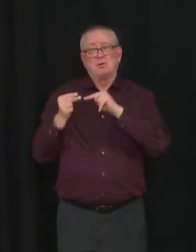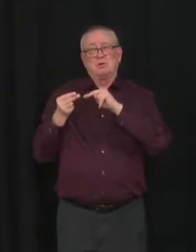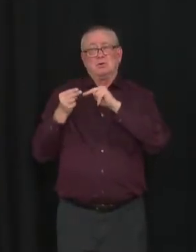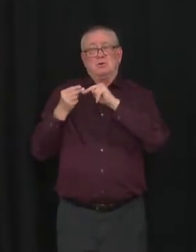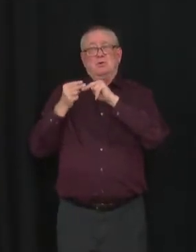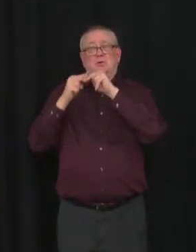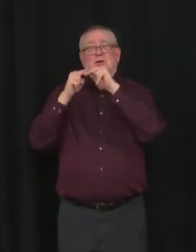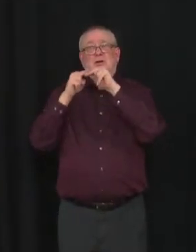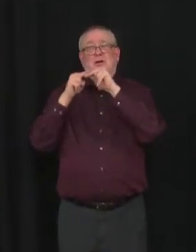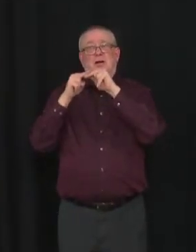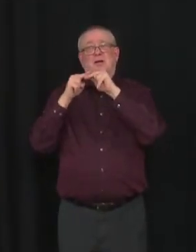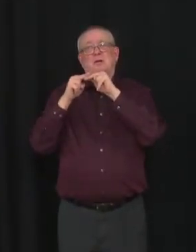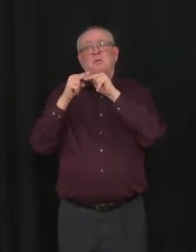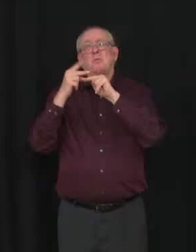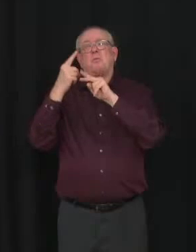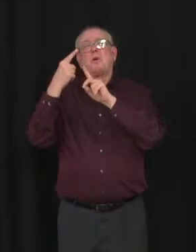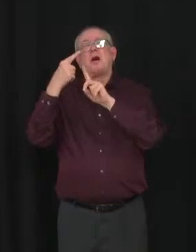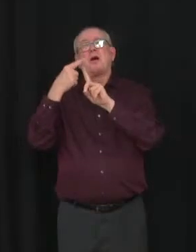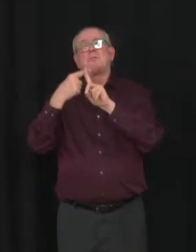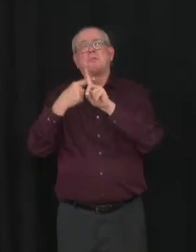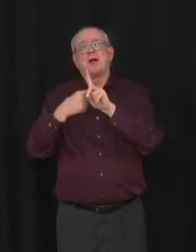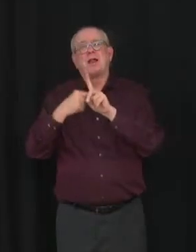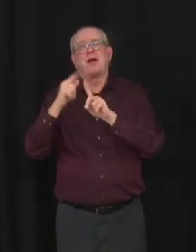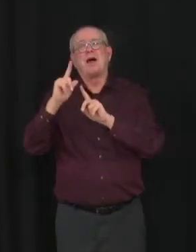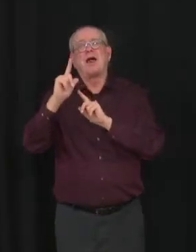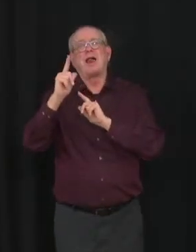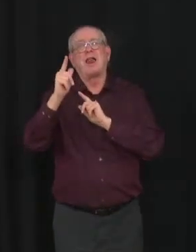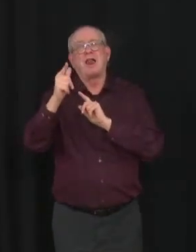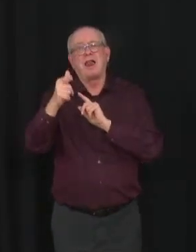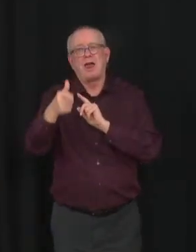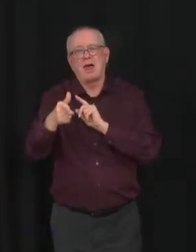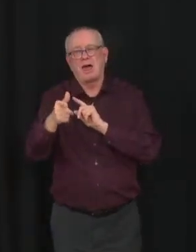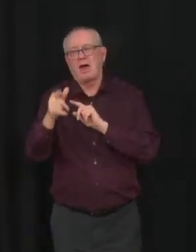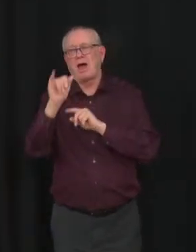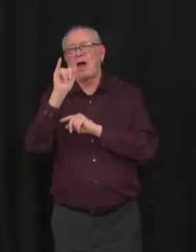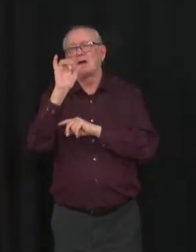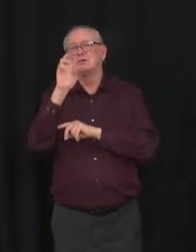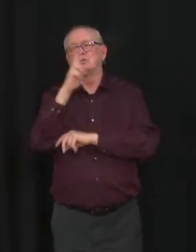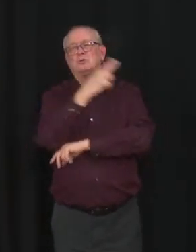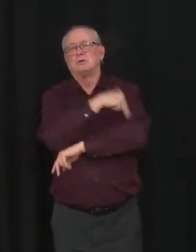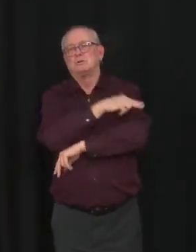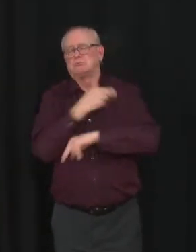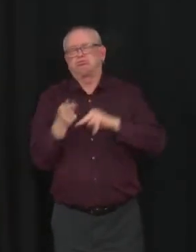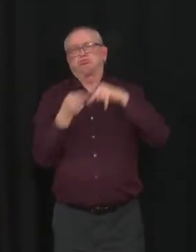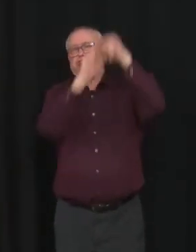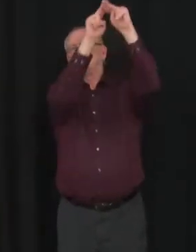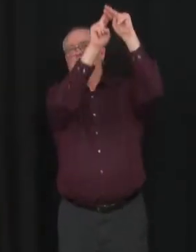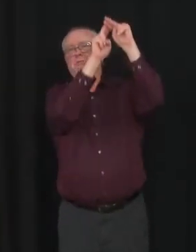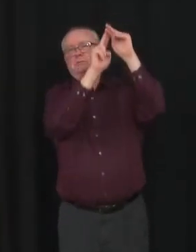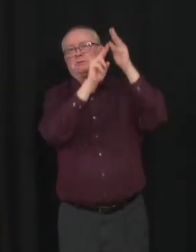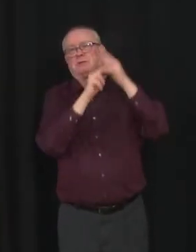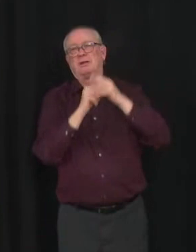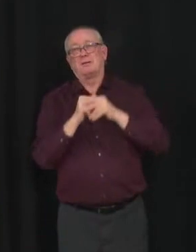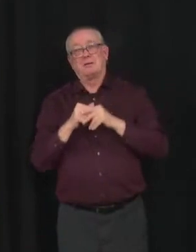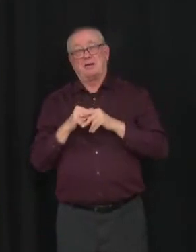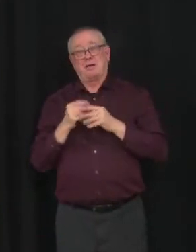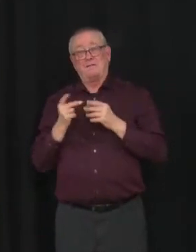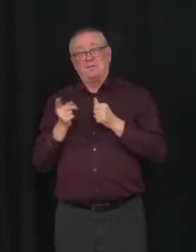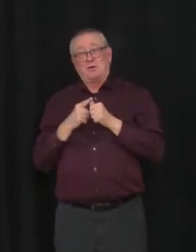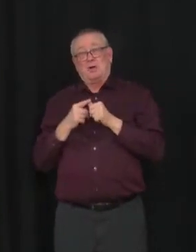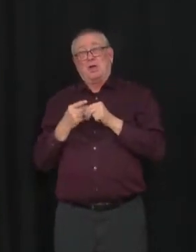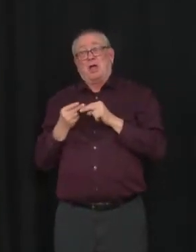before we saw a significant and steep rise in ICU admissions, partly because the initial rise in cases